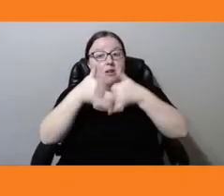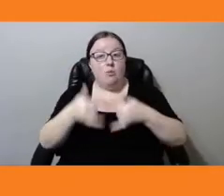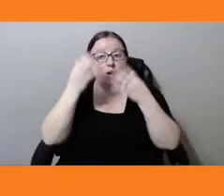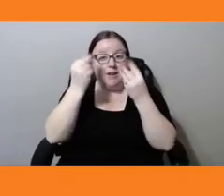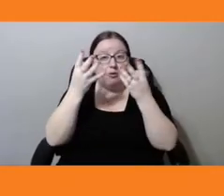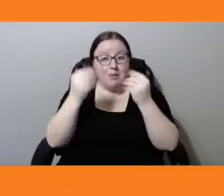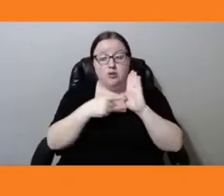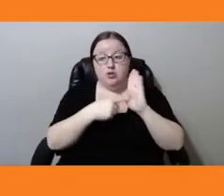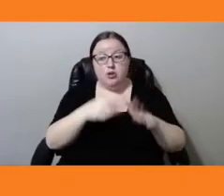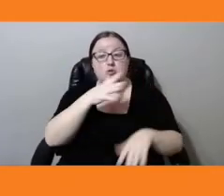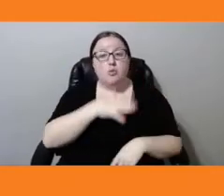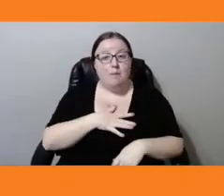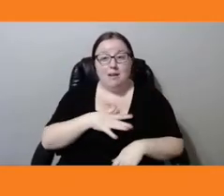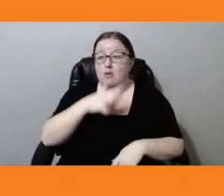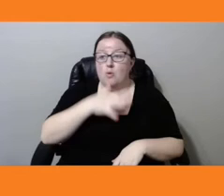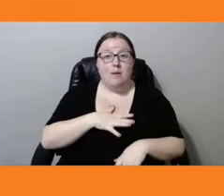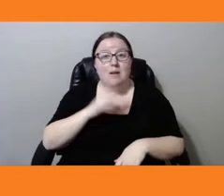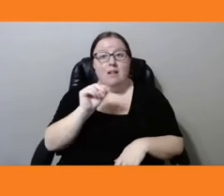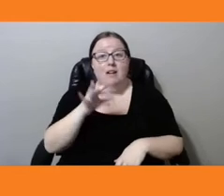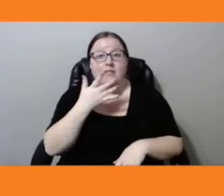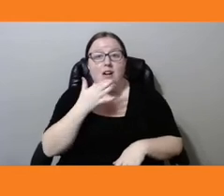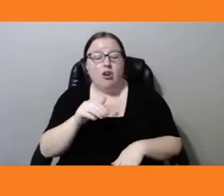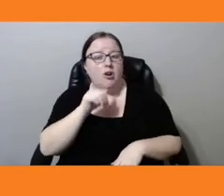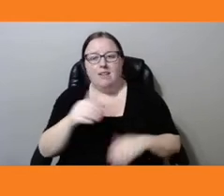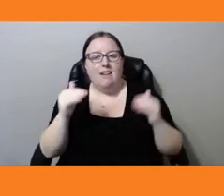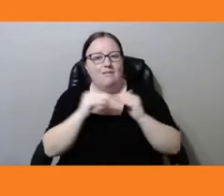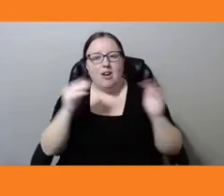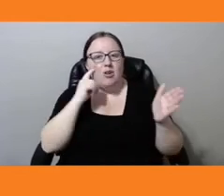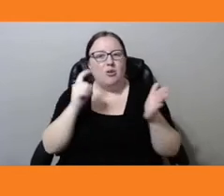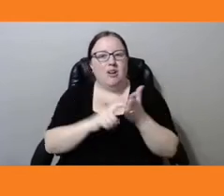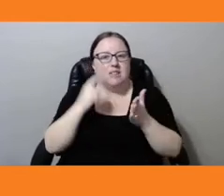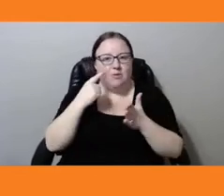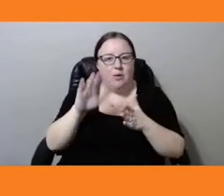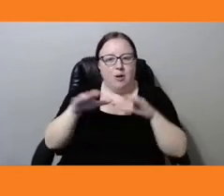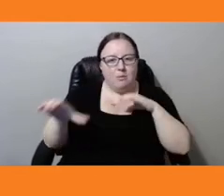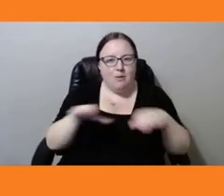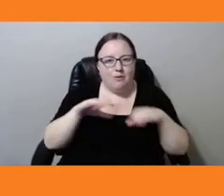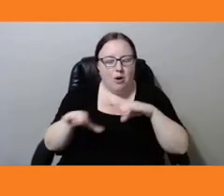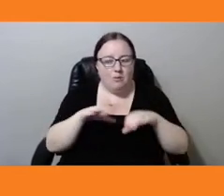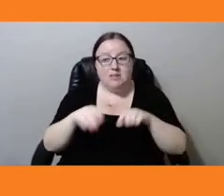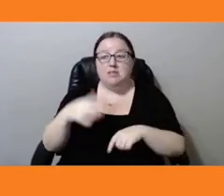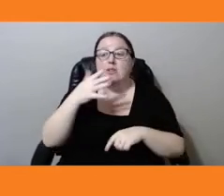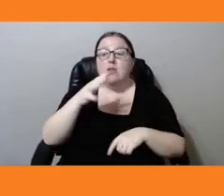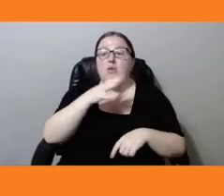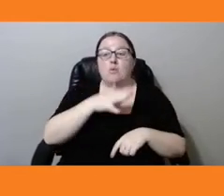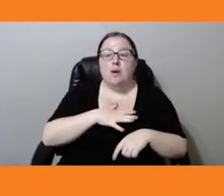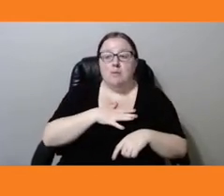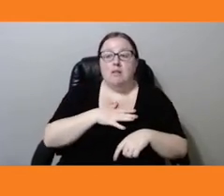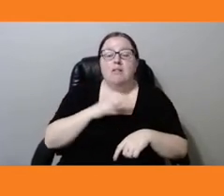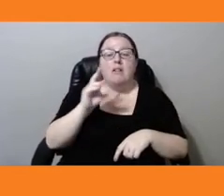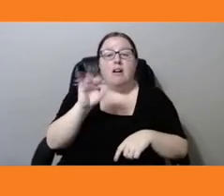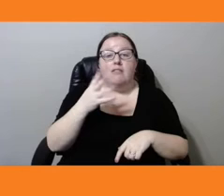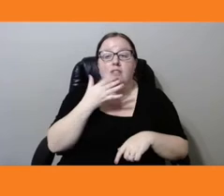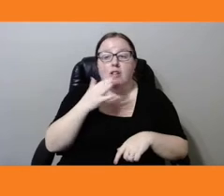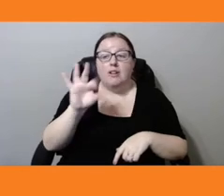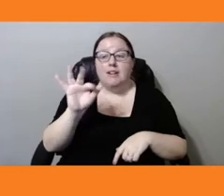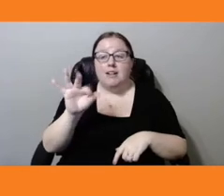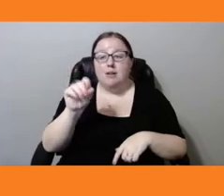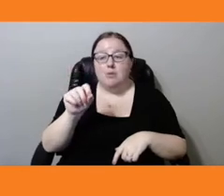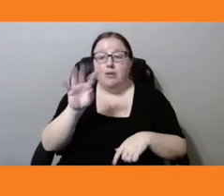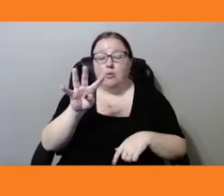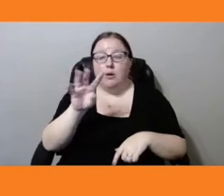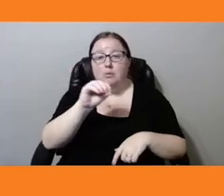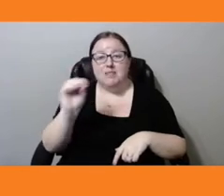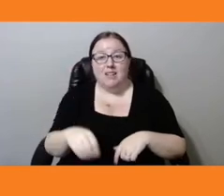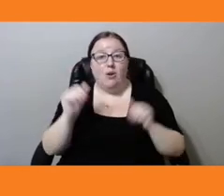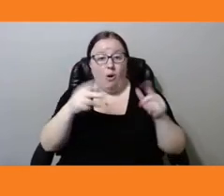and women of color are not fairly recognized for their efforts. And although directors of color represent 19.4% of all award